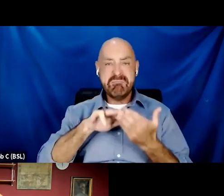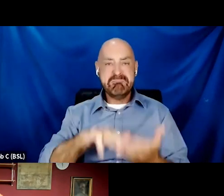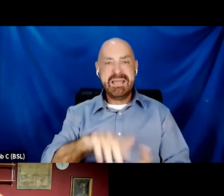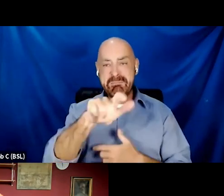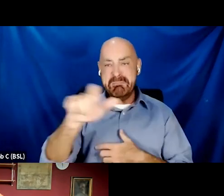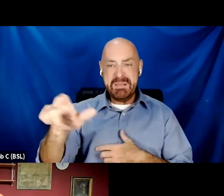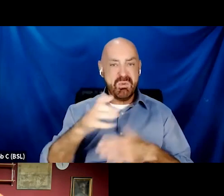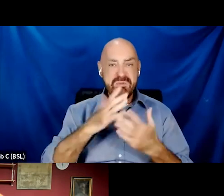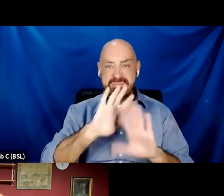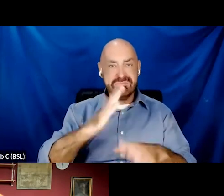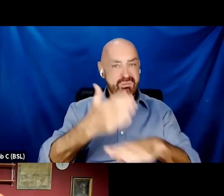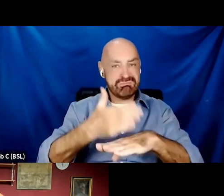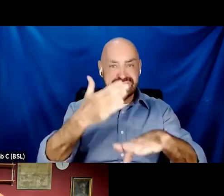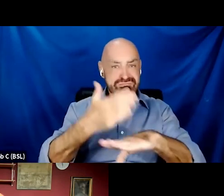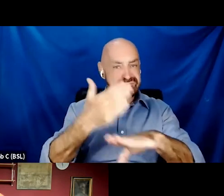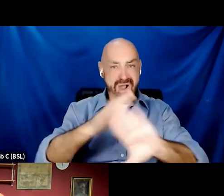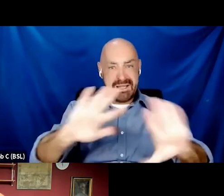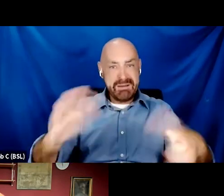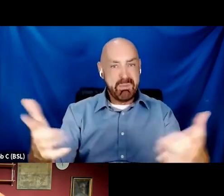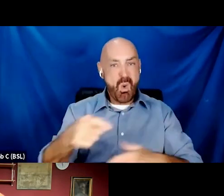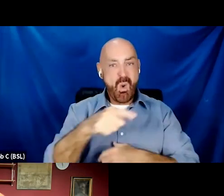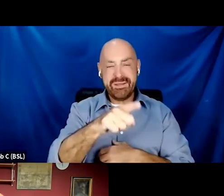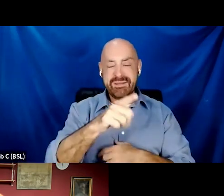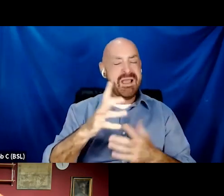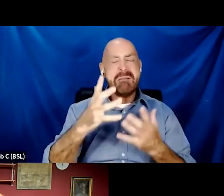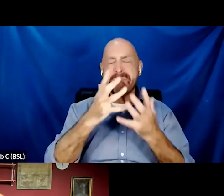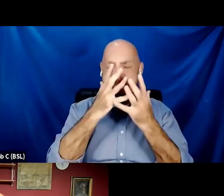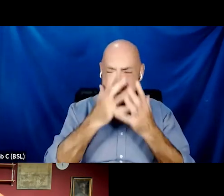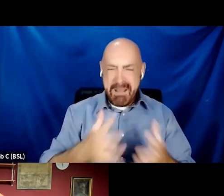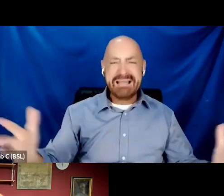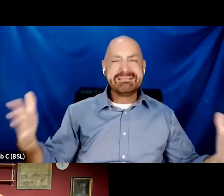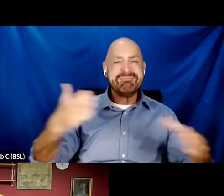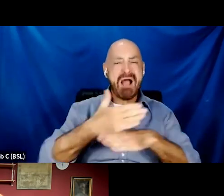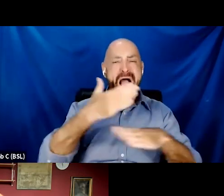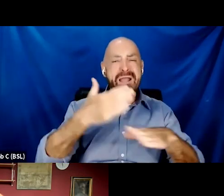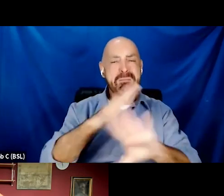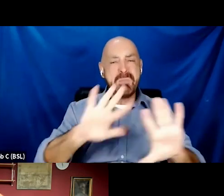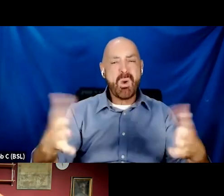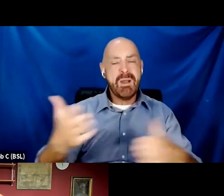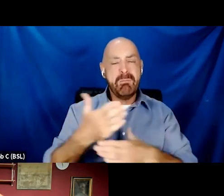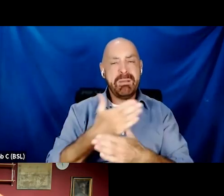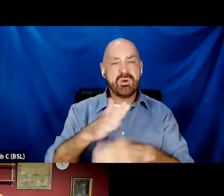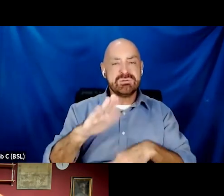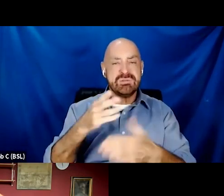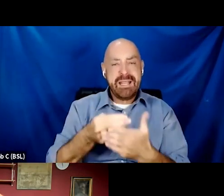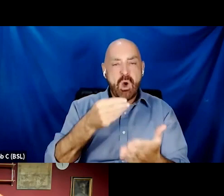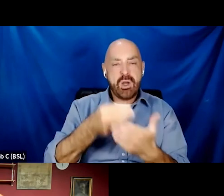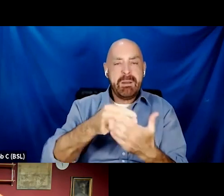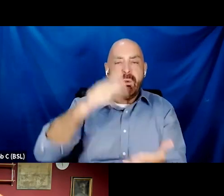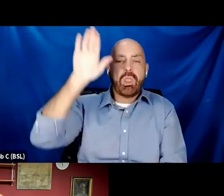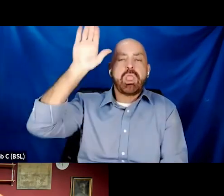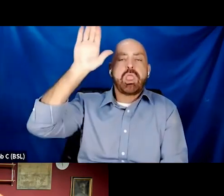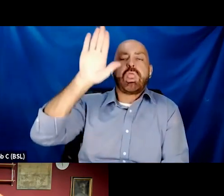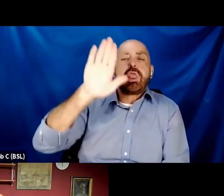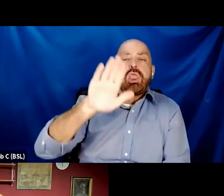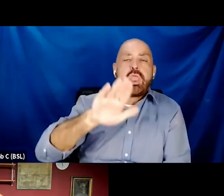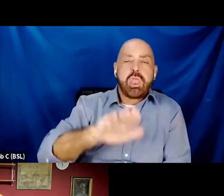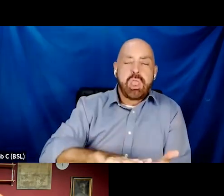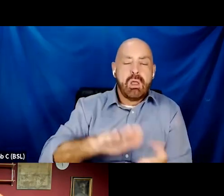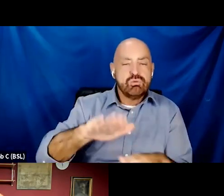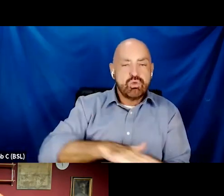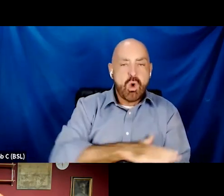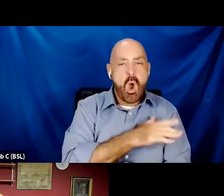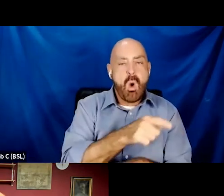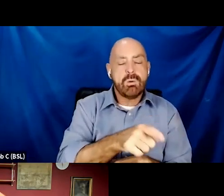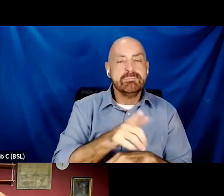skilled economists were saying we'll have mass unemployment because the economy will grind down, which shows how